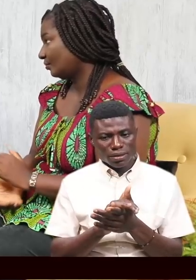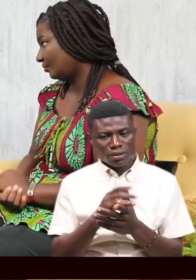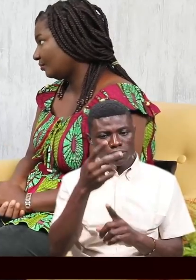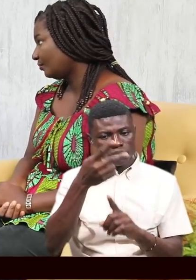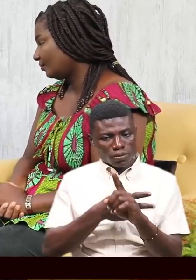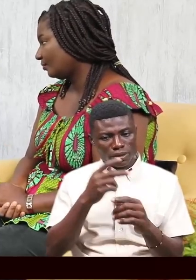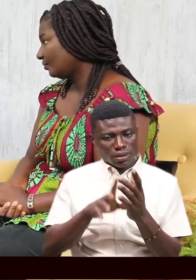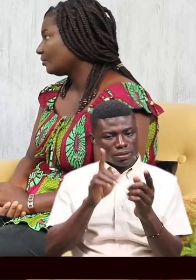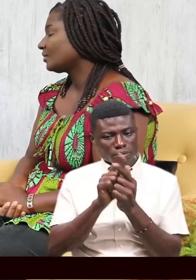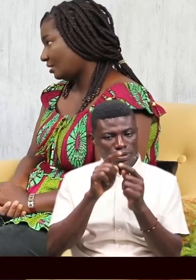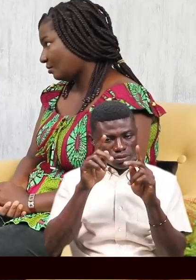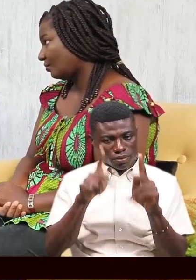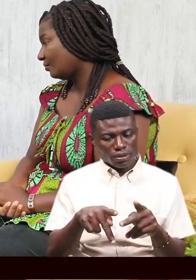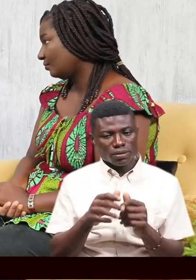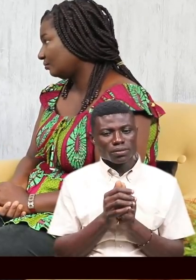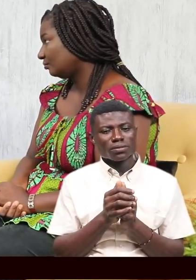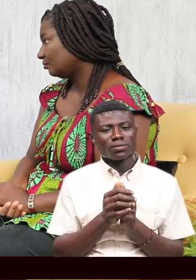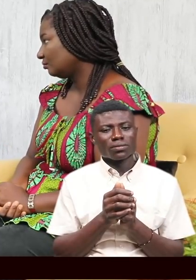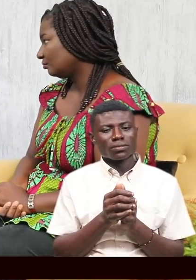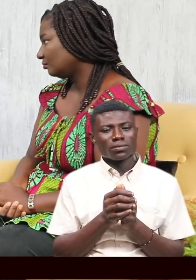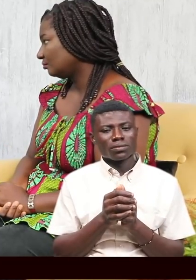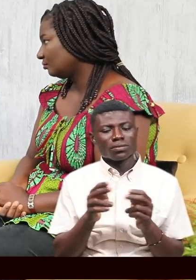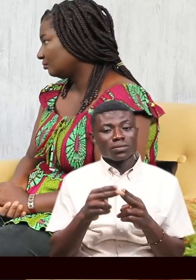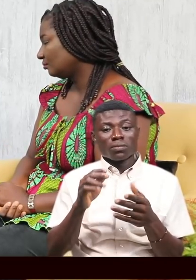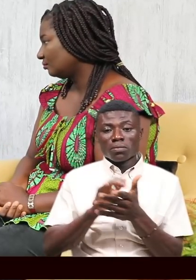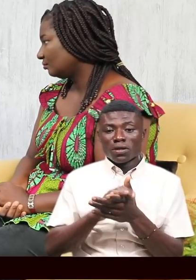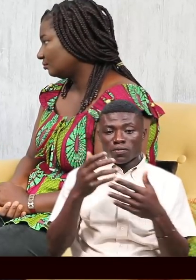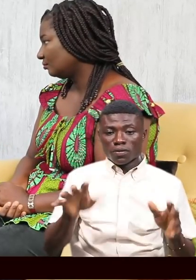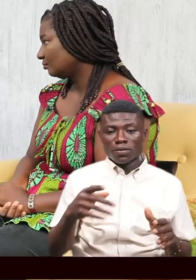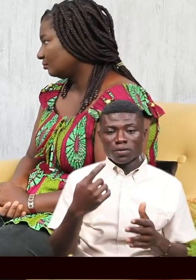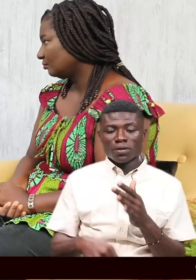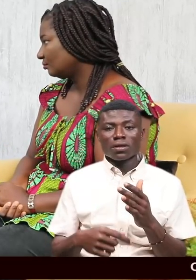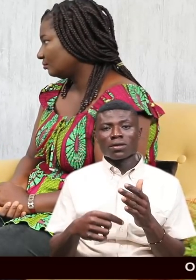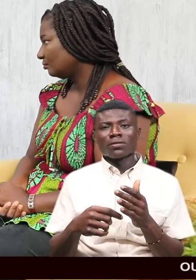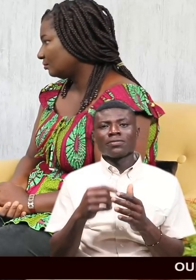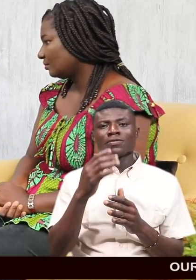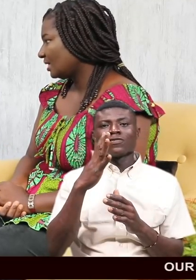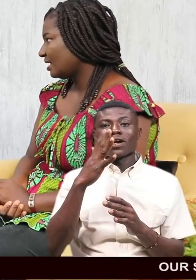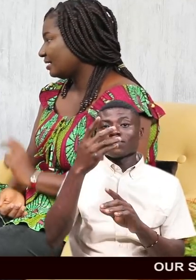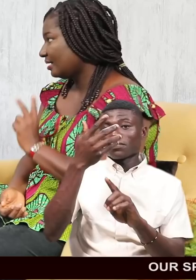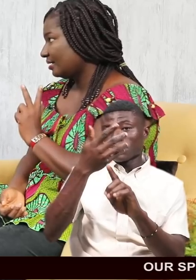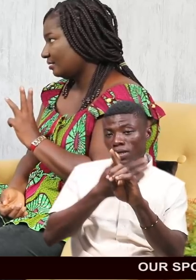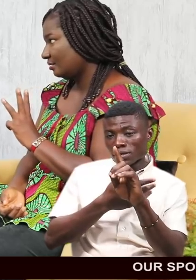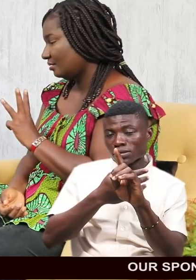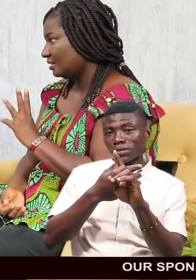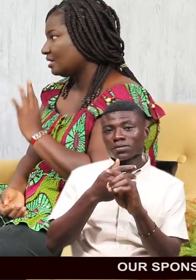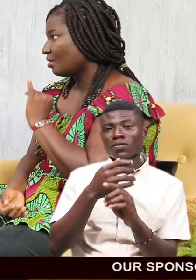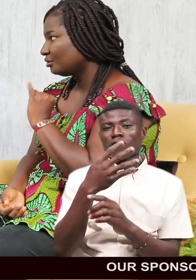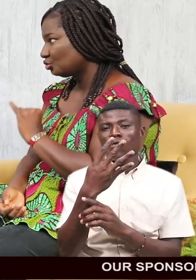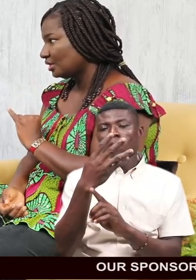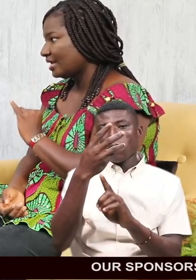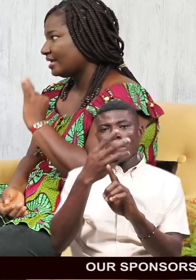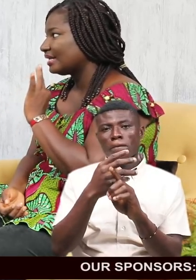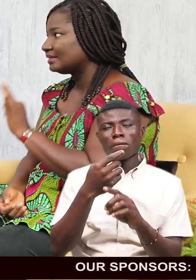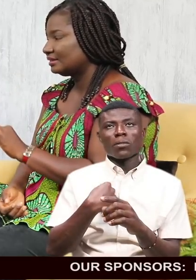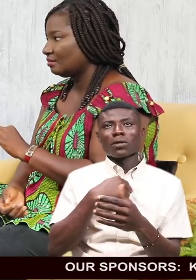swimming, you know, and I'm more worry ye. More worry, and I'll see. The Bible summing no more calls here as nine, you